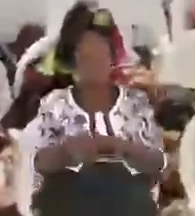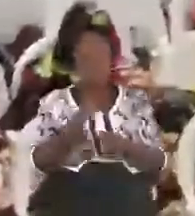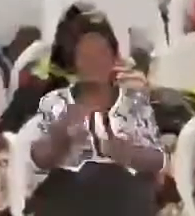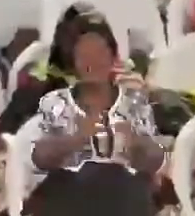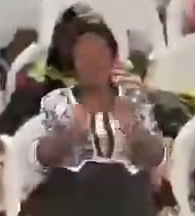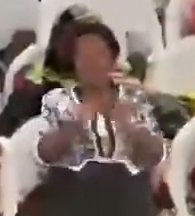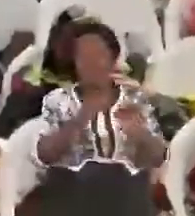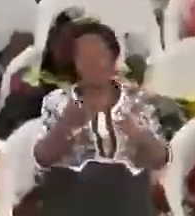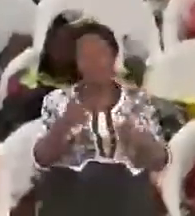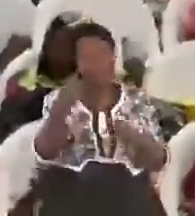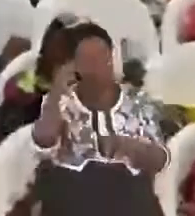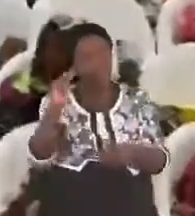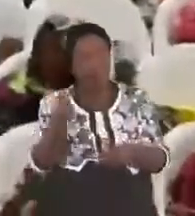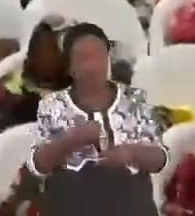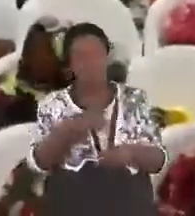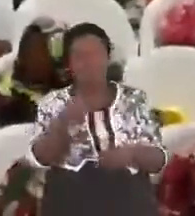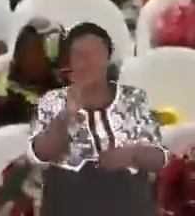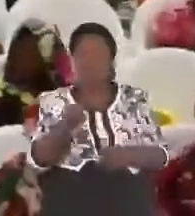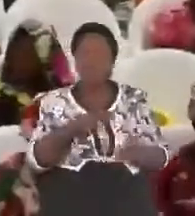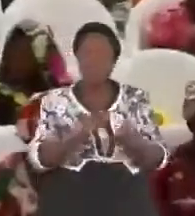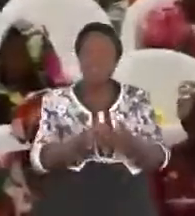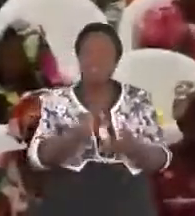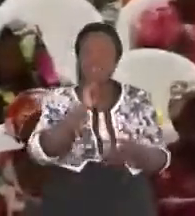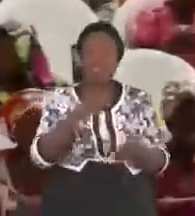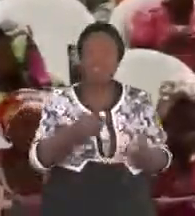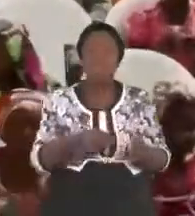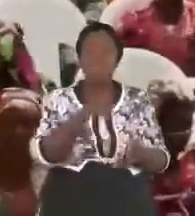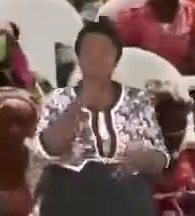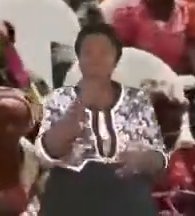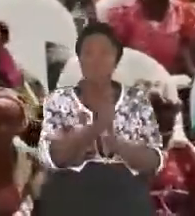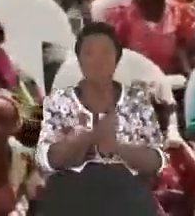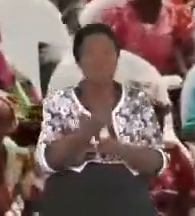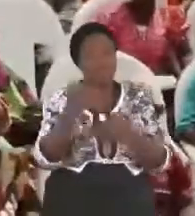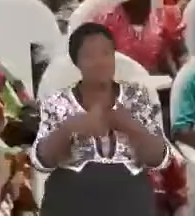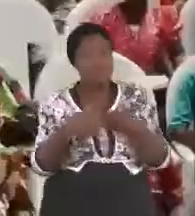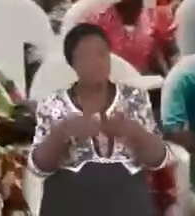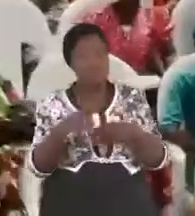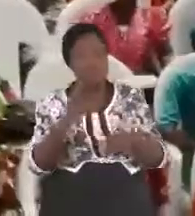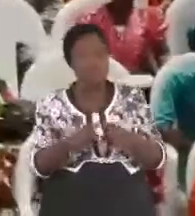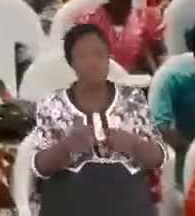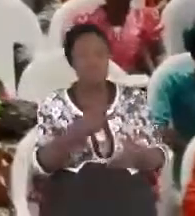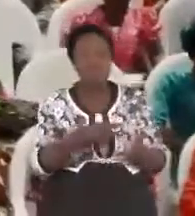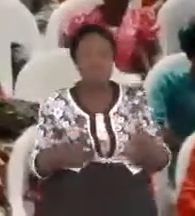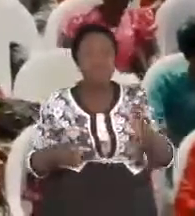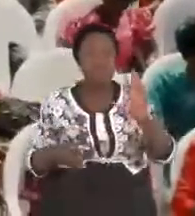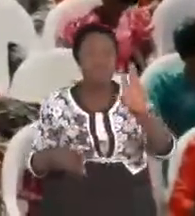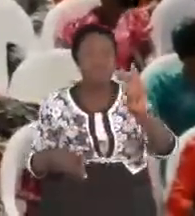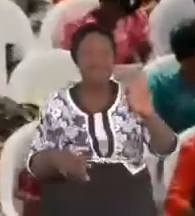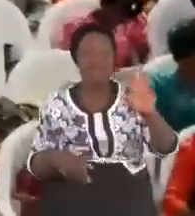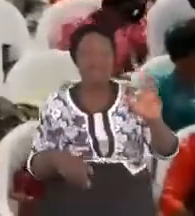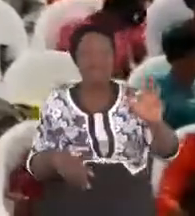us it's not the literal flesh. Look at verse 63.